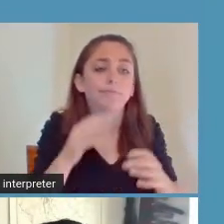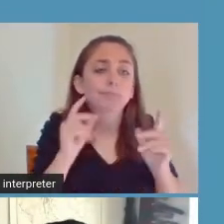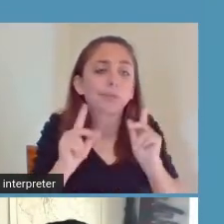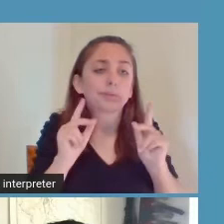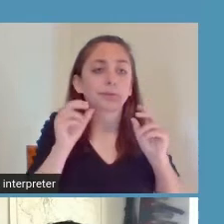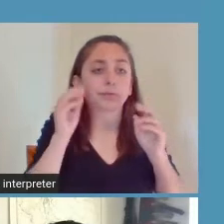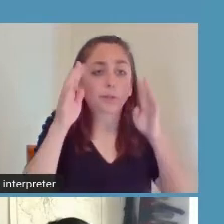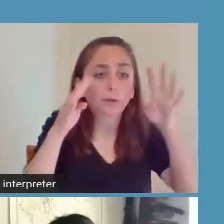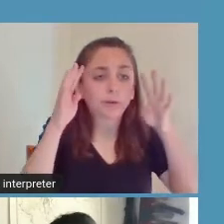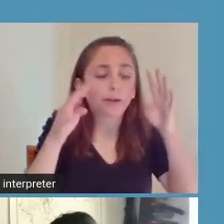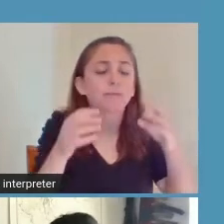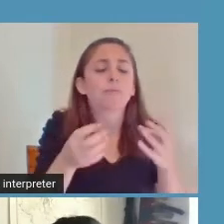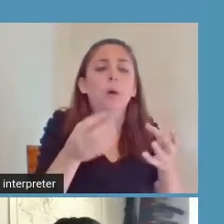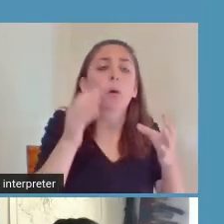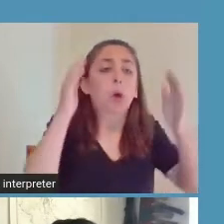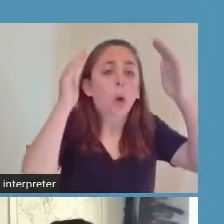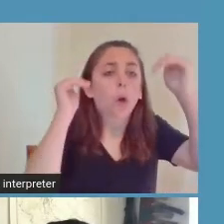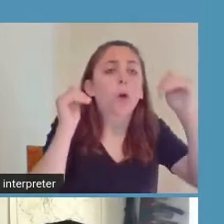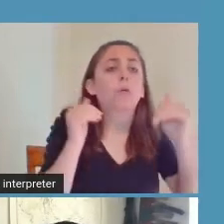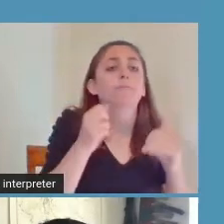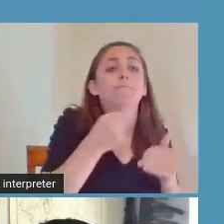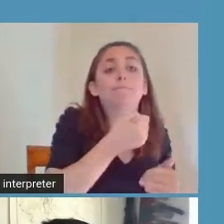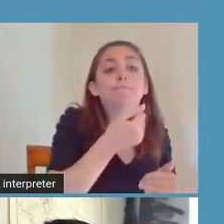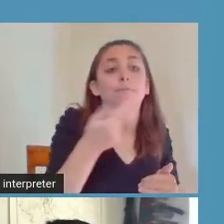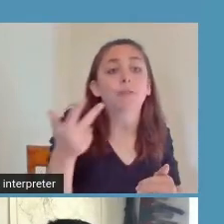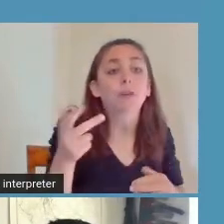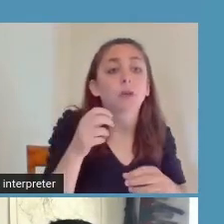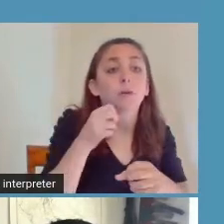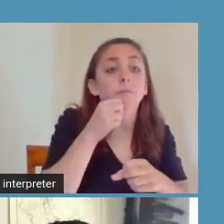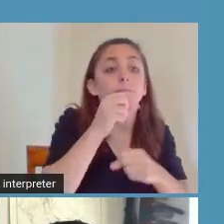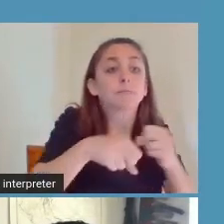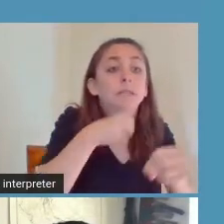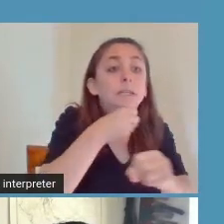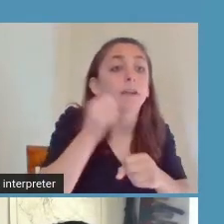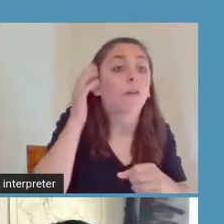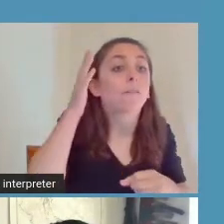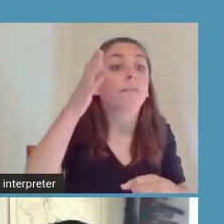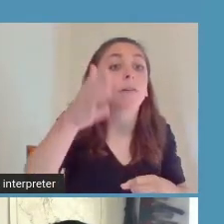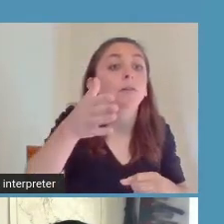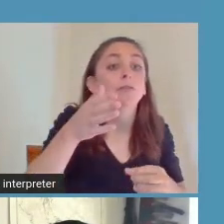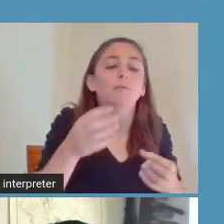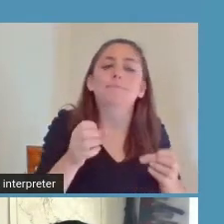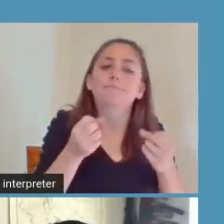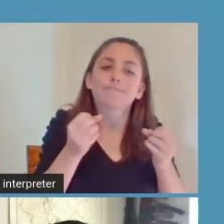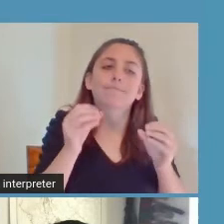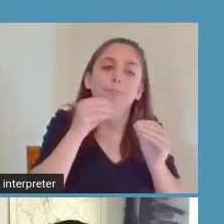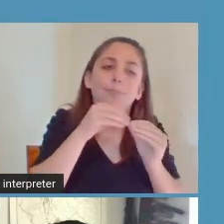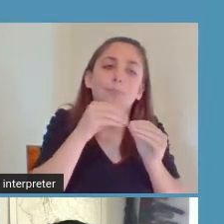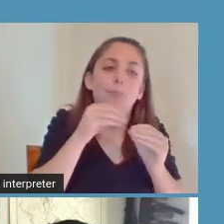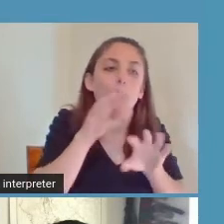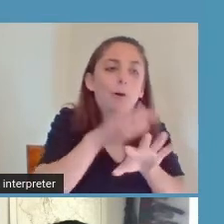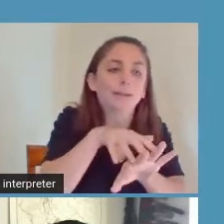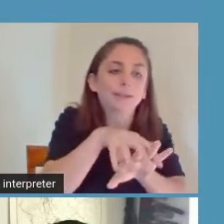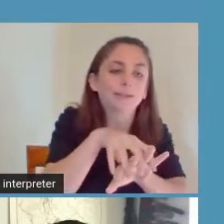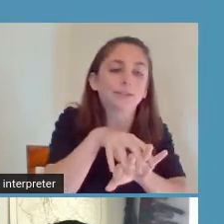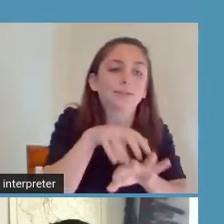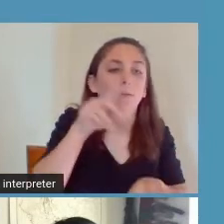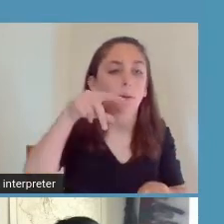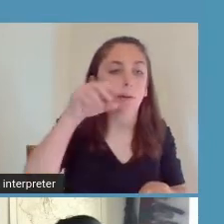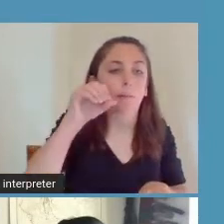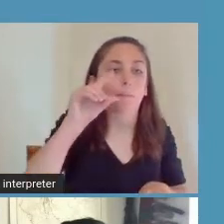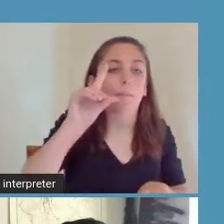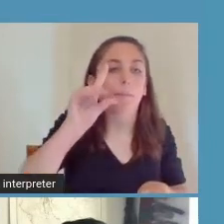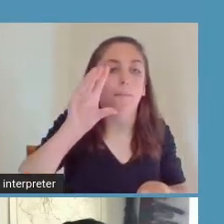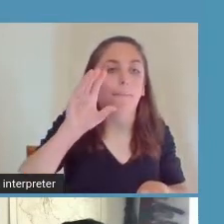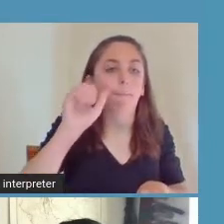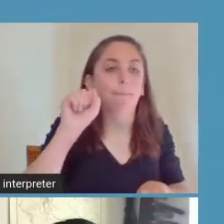in a few years, I am one of dozens of podcasts out there. And there are some really good podcasts out there. But I want to make sure that if someone